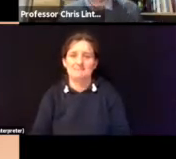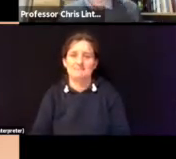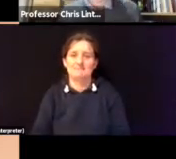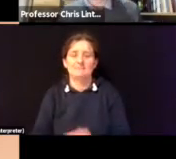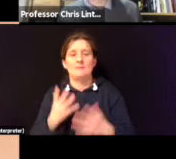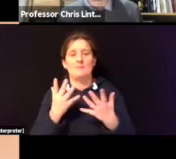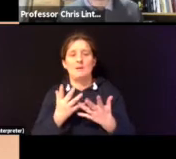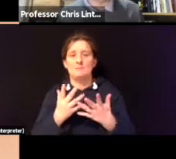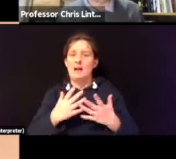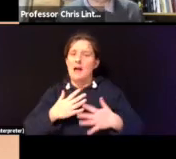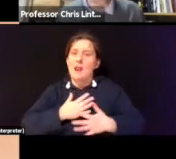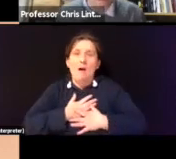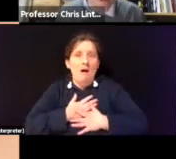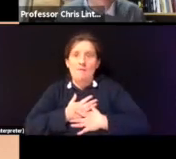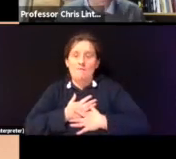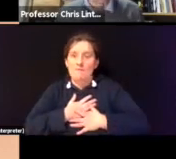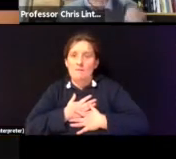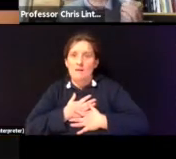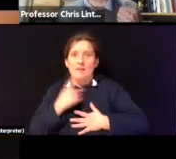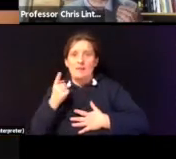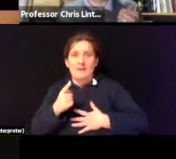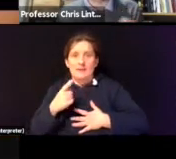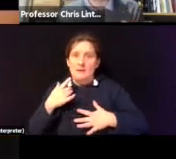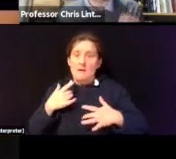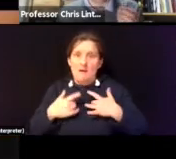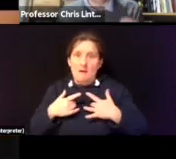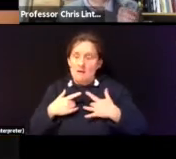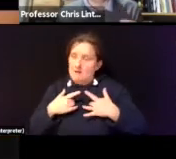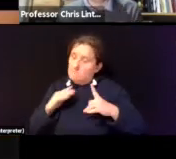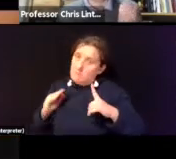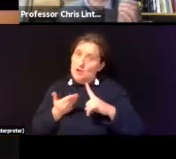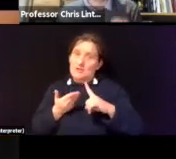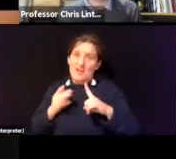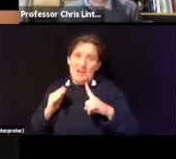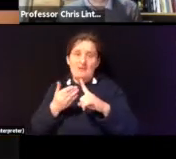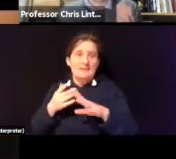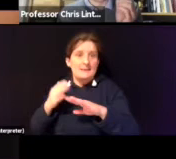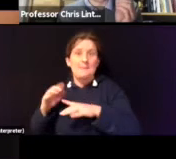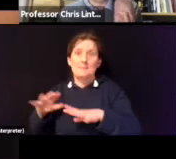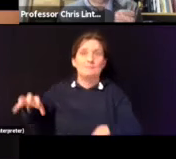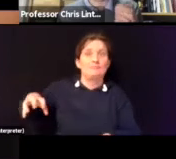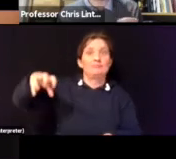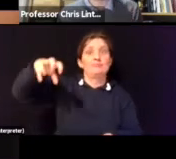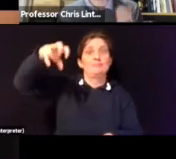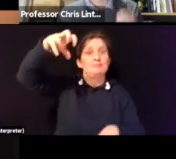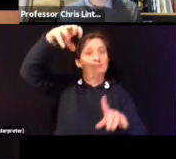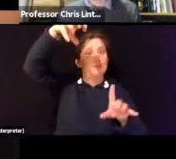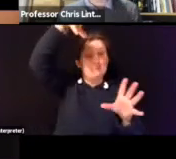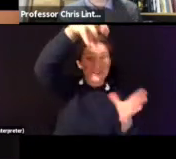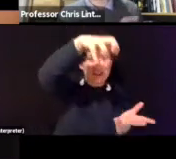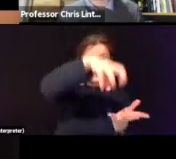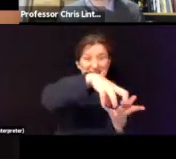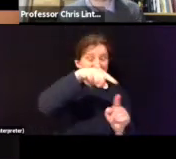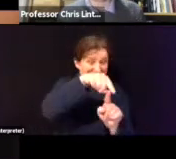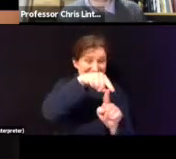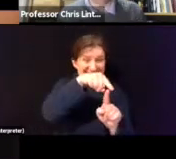with the Perseverance mission. I like the fact in particular that it has a very special rock on board. This is a piece of a rock that's in the